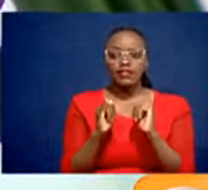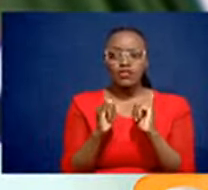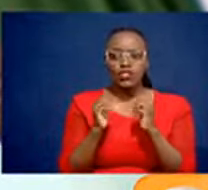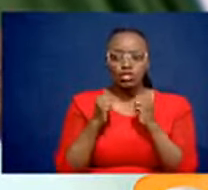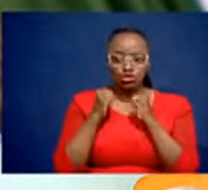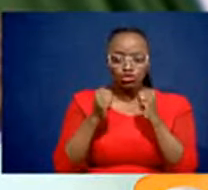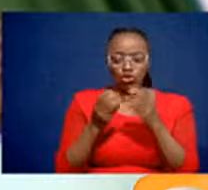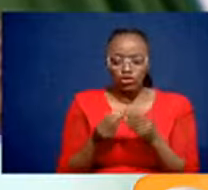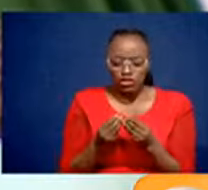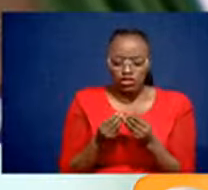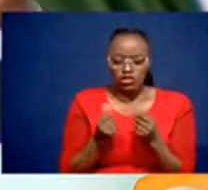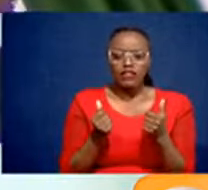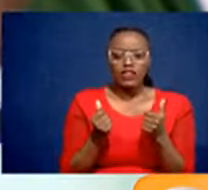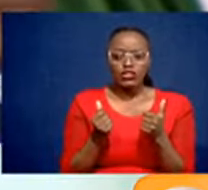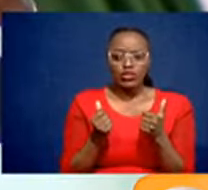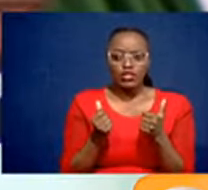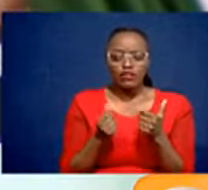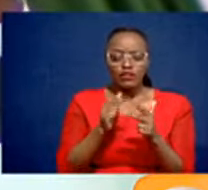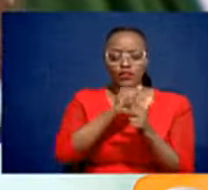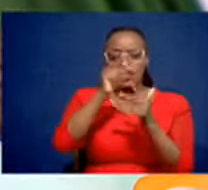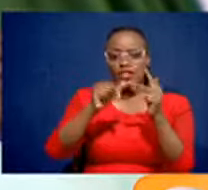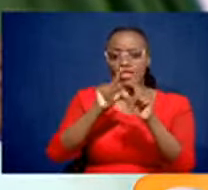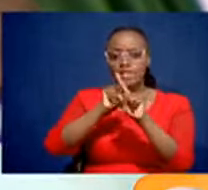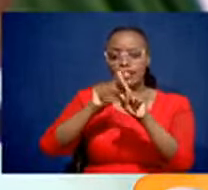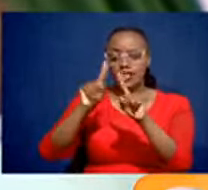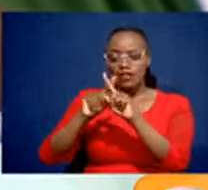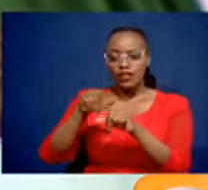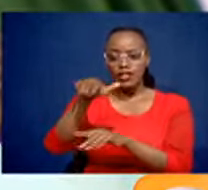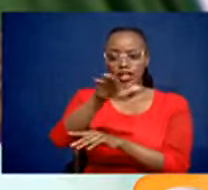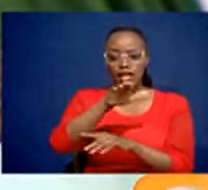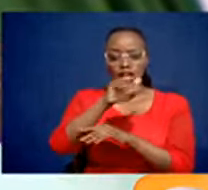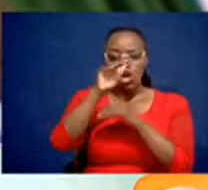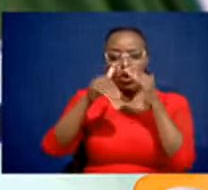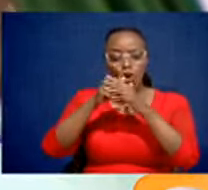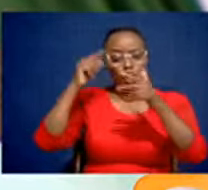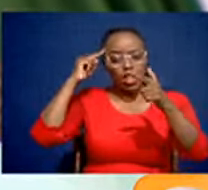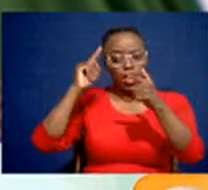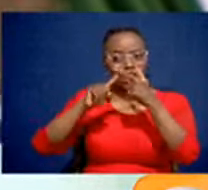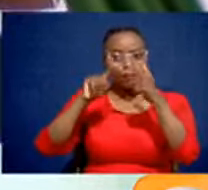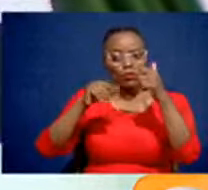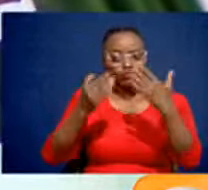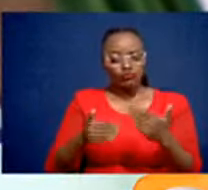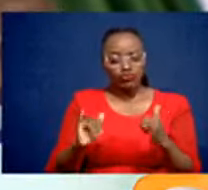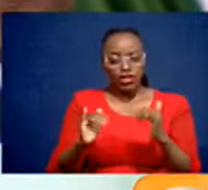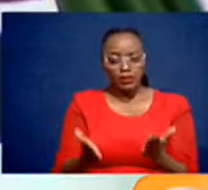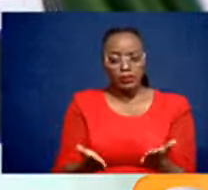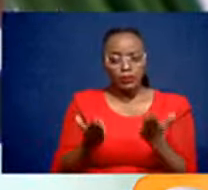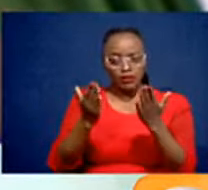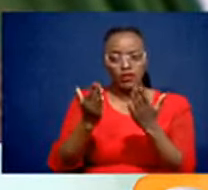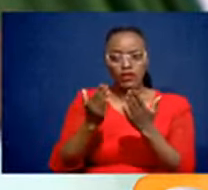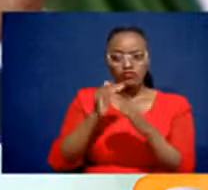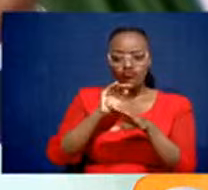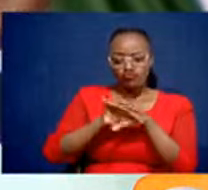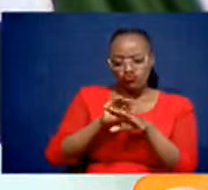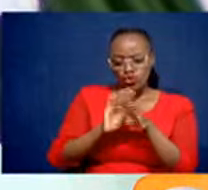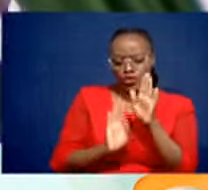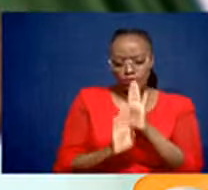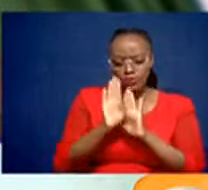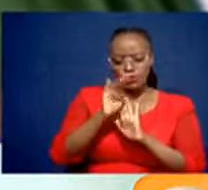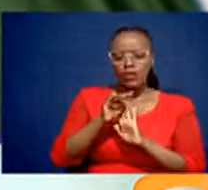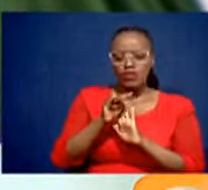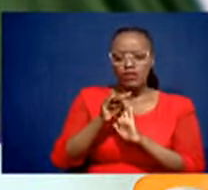strong interventions on three different points, all aimed at promoting a robust bottom-up